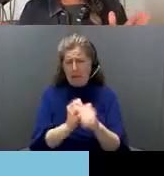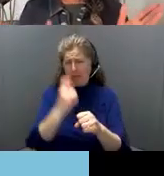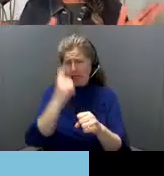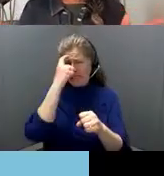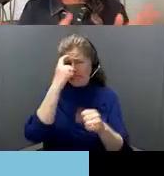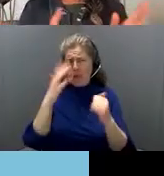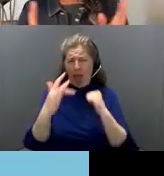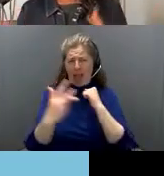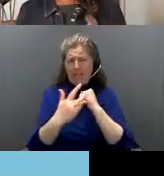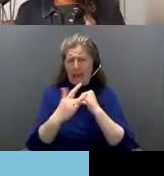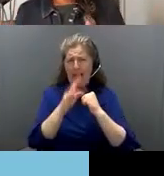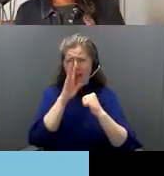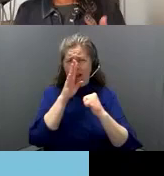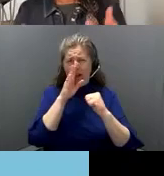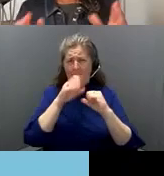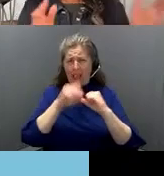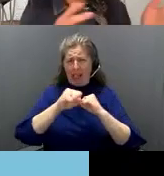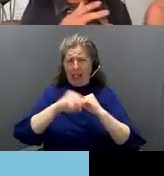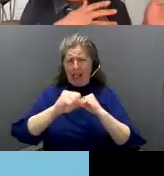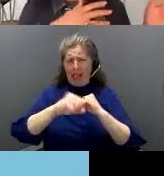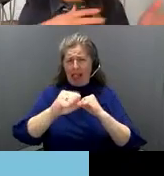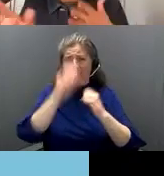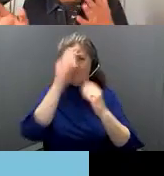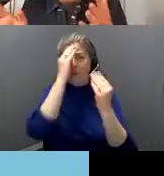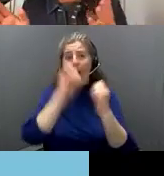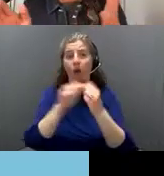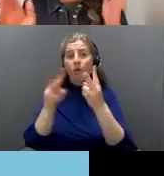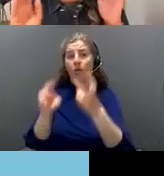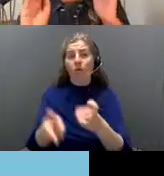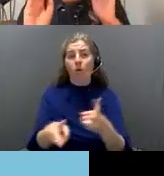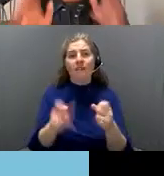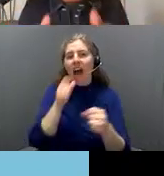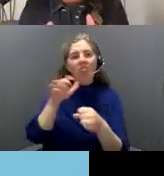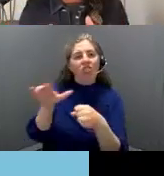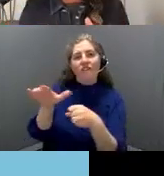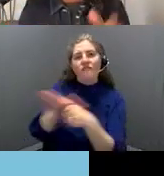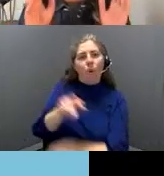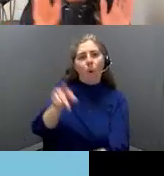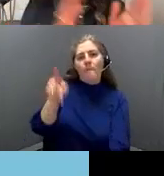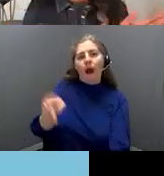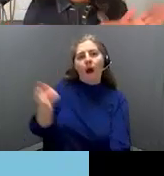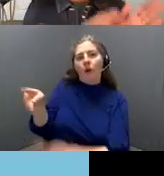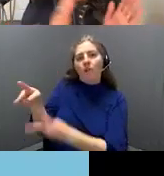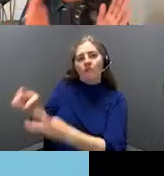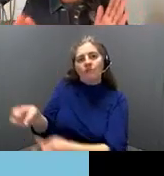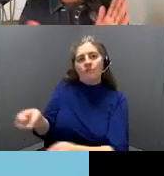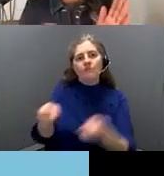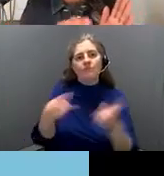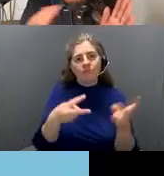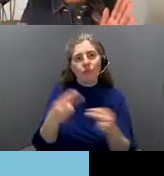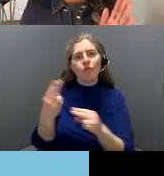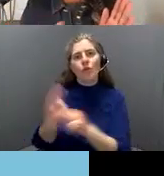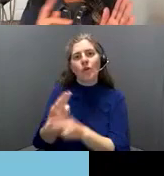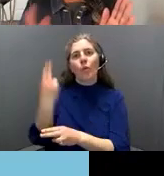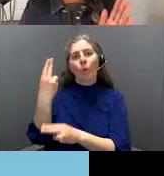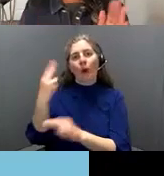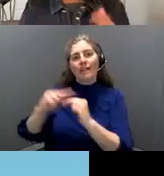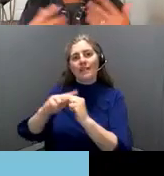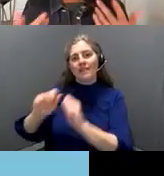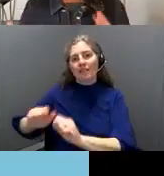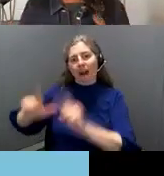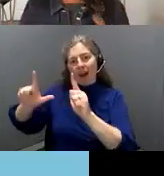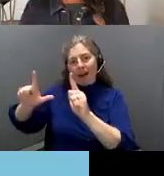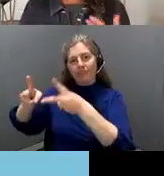know how you load your PowerPoint. You don't just slide your whole PowerPoint in there and land it. You put them in one image at a